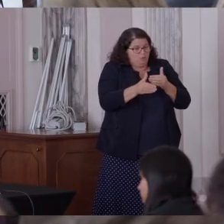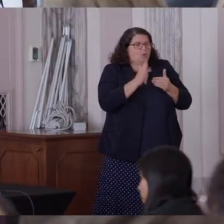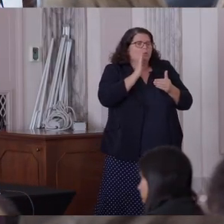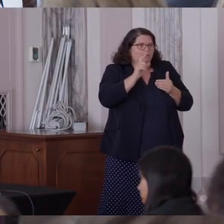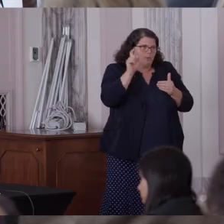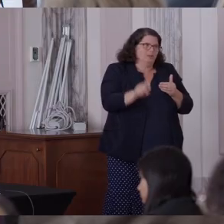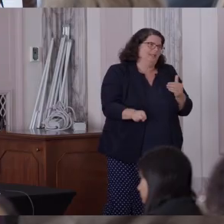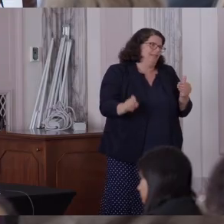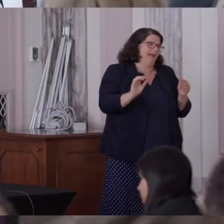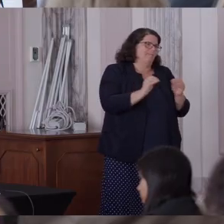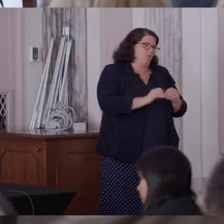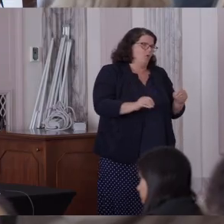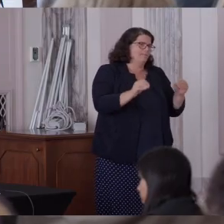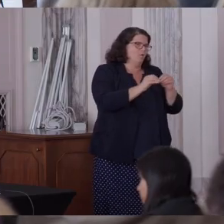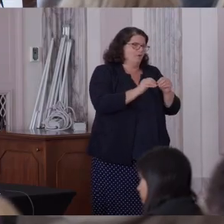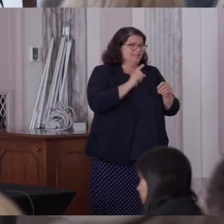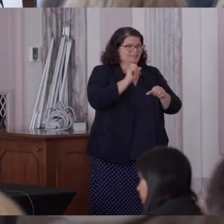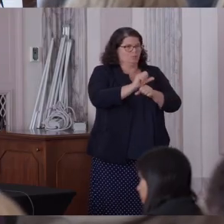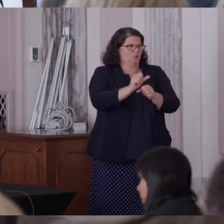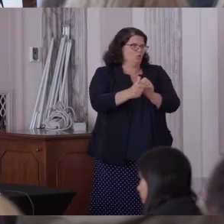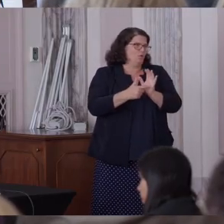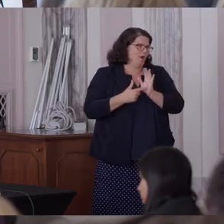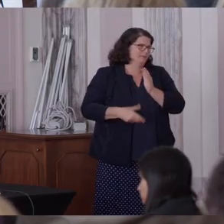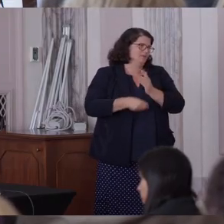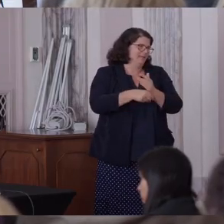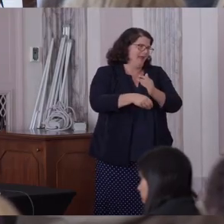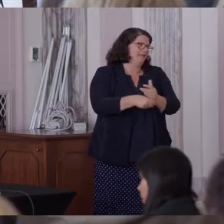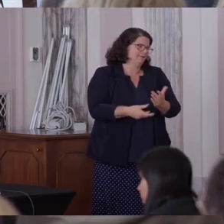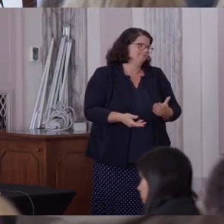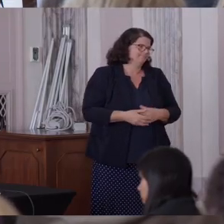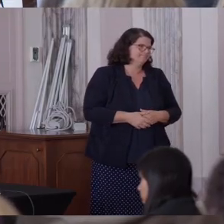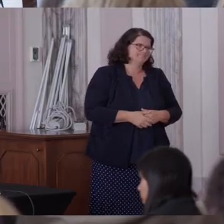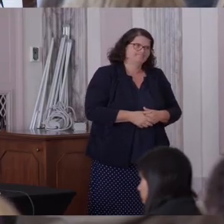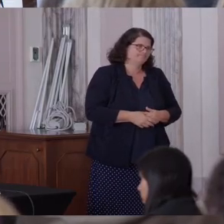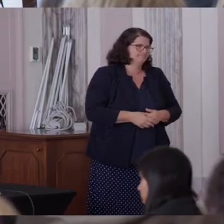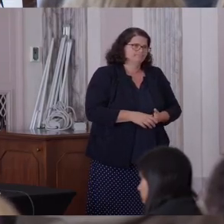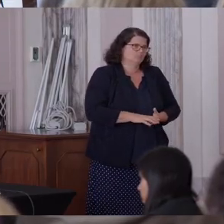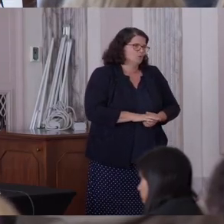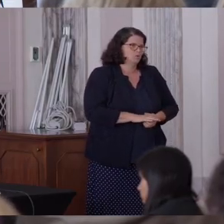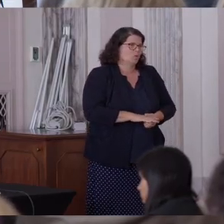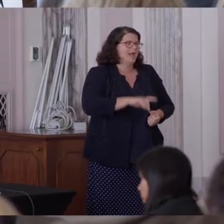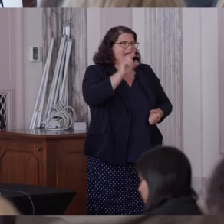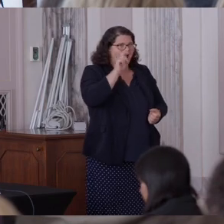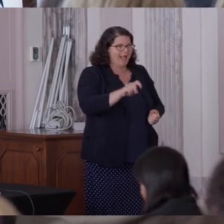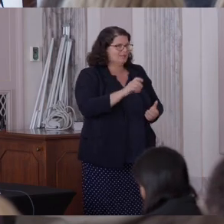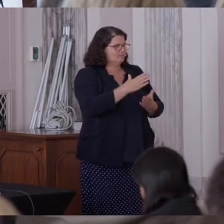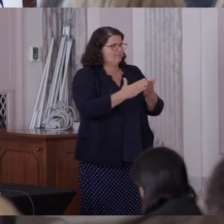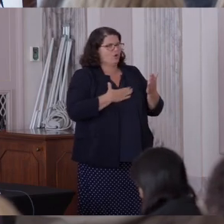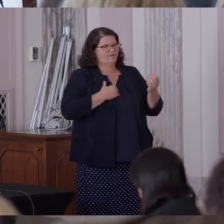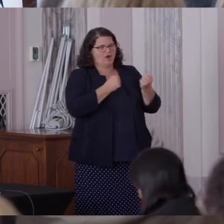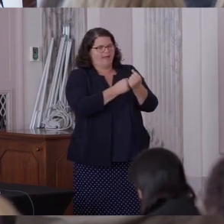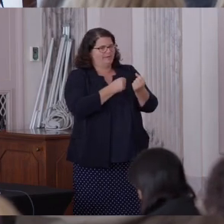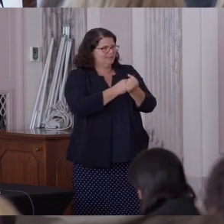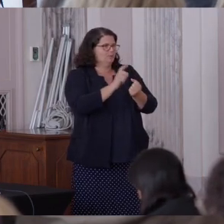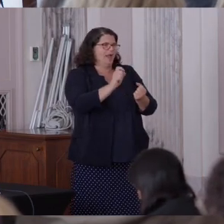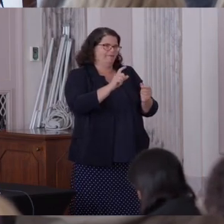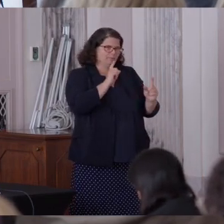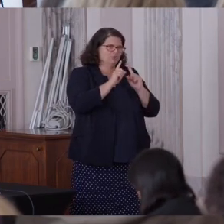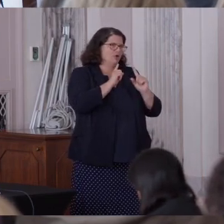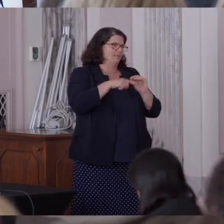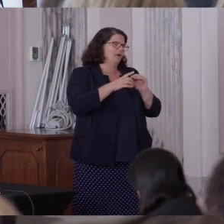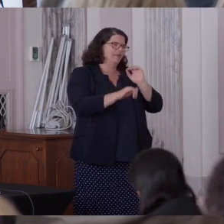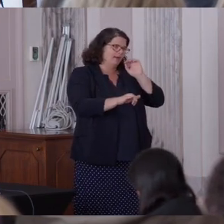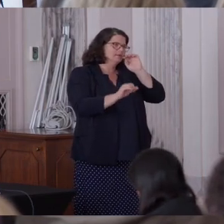more and more because of the work requirements. So this is something that has to be part of our advocacy platform. We have to help more